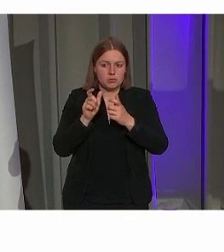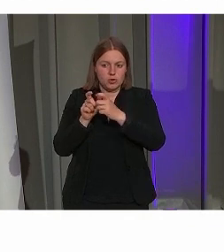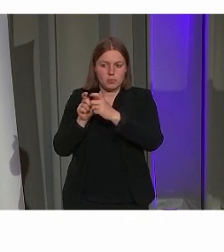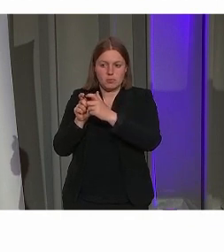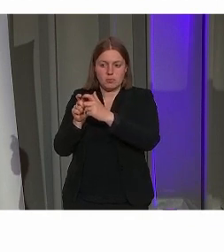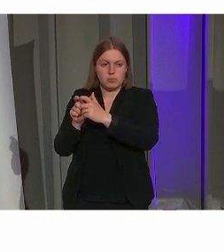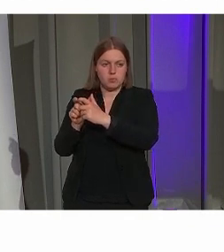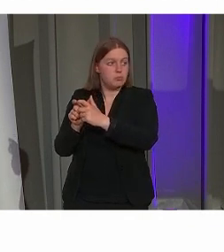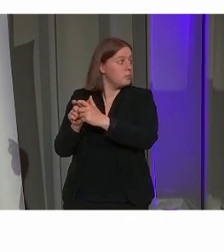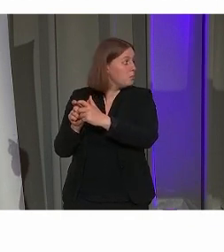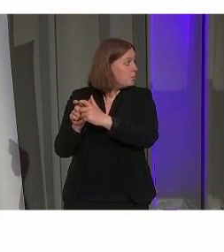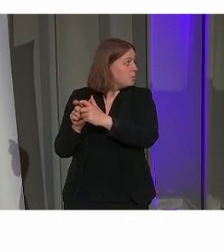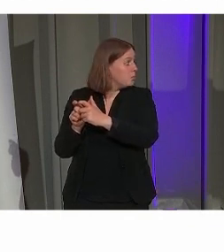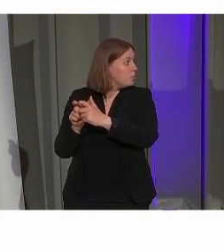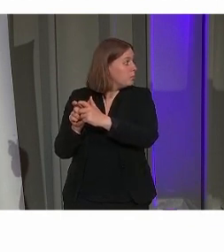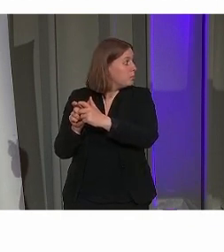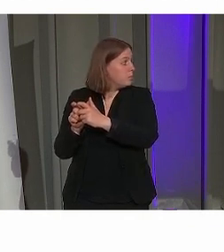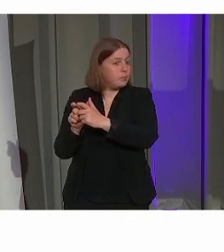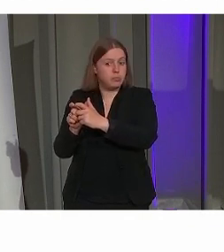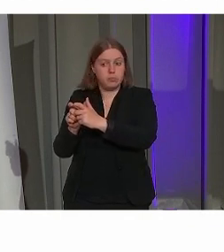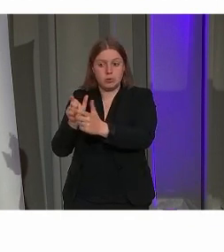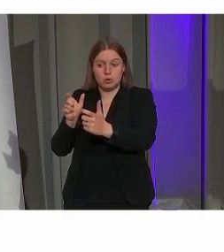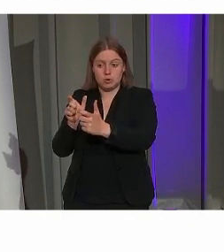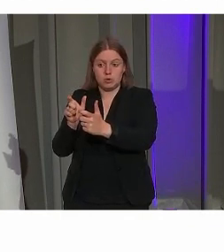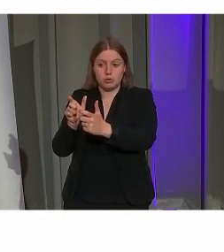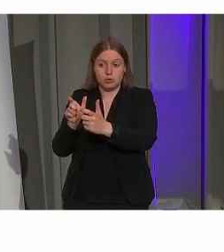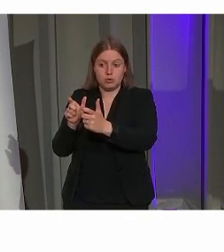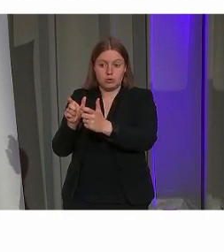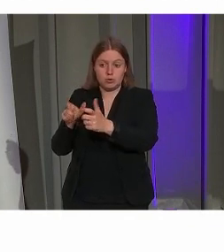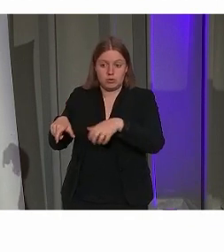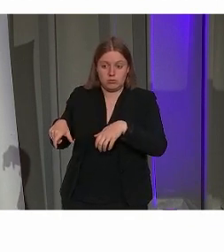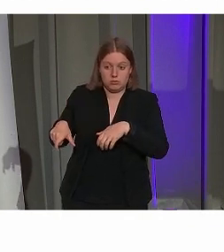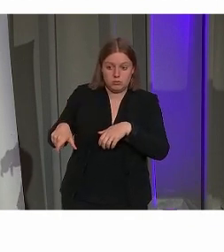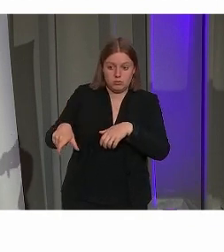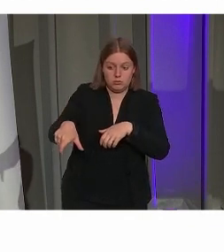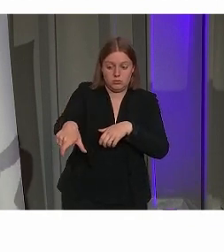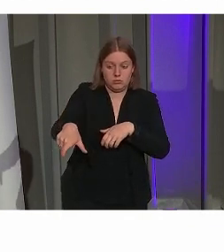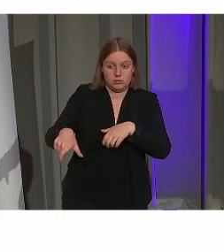this service. Here you can see, for example, in white,